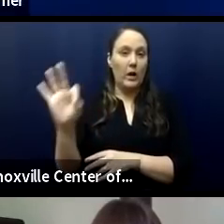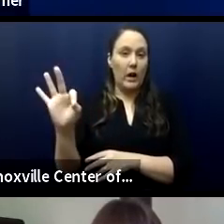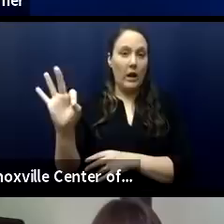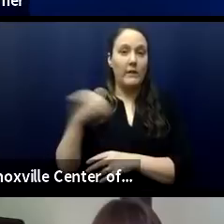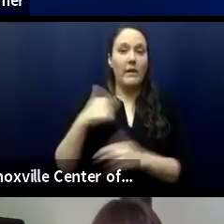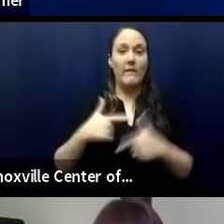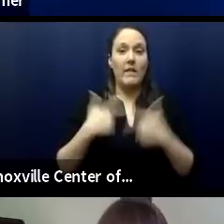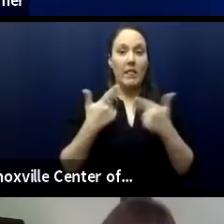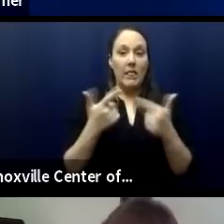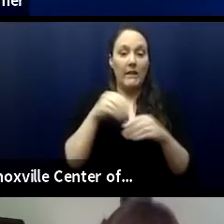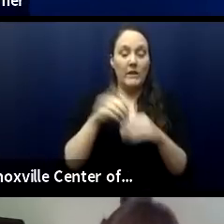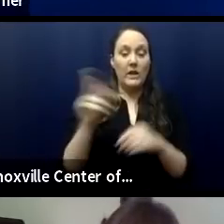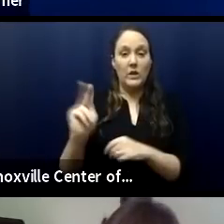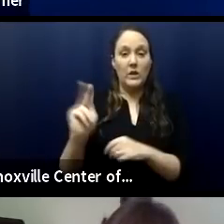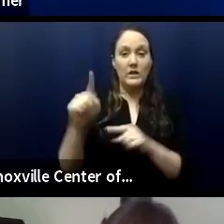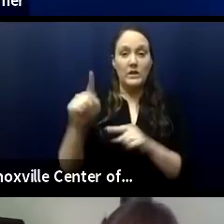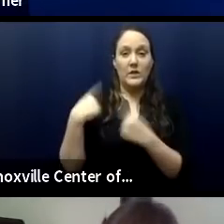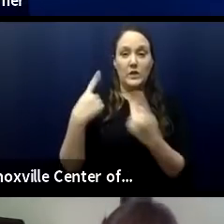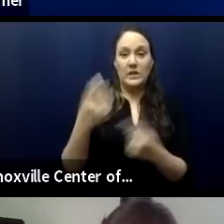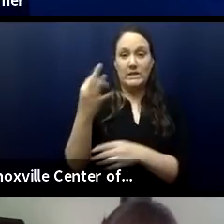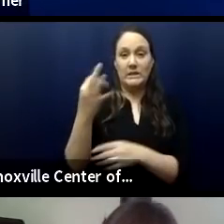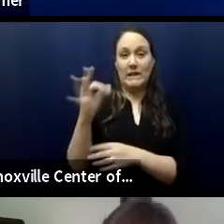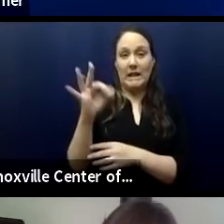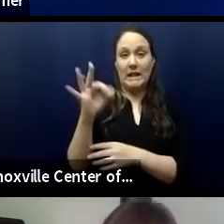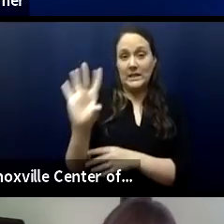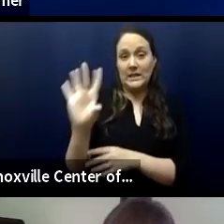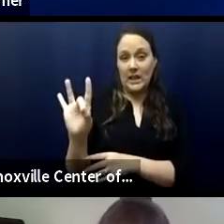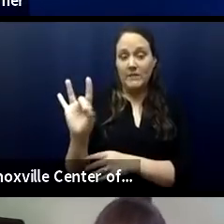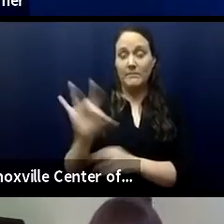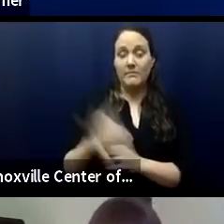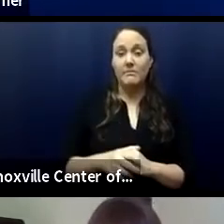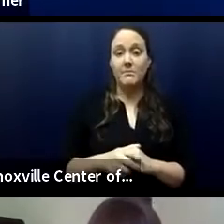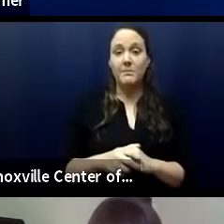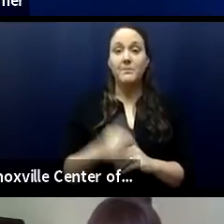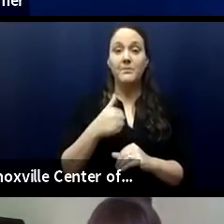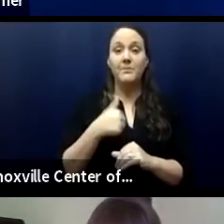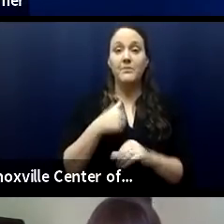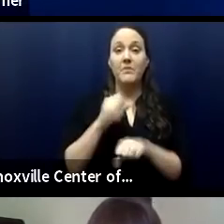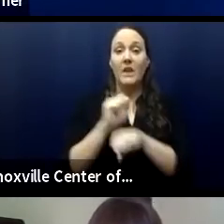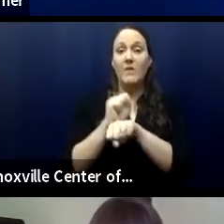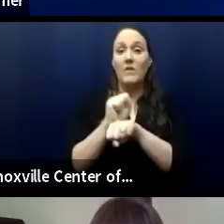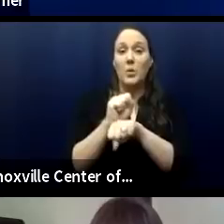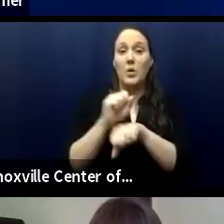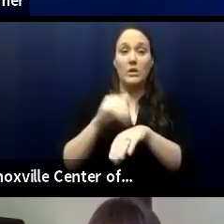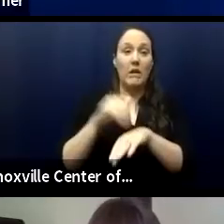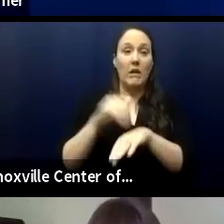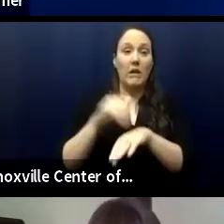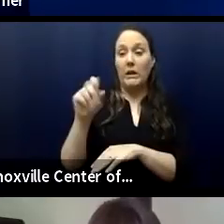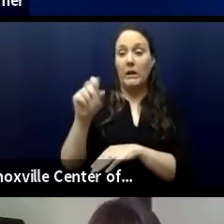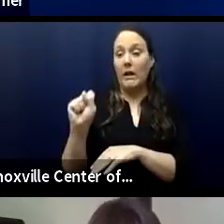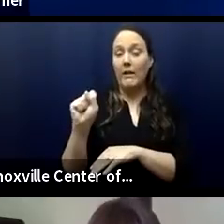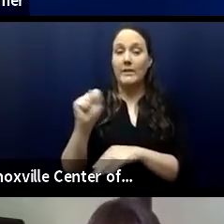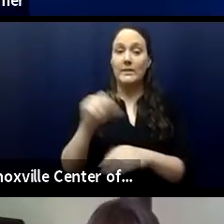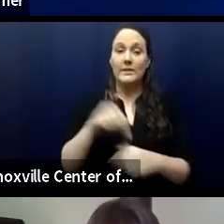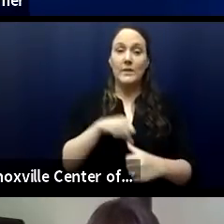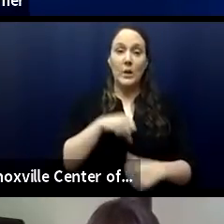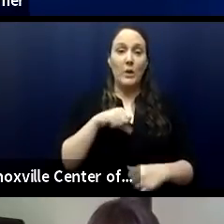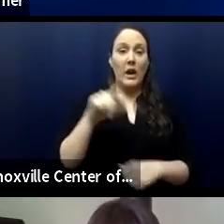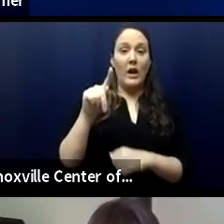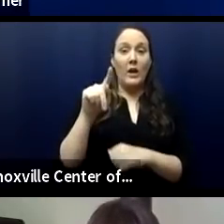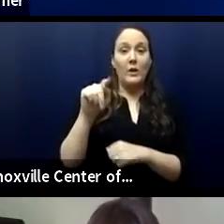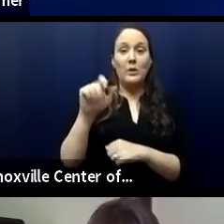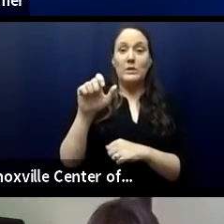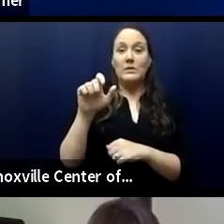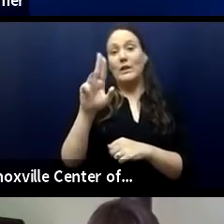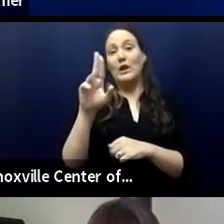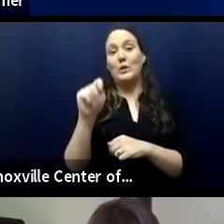of Knoxville since 1968. I've worked at UPS and been a proud Teamster since